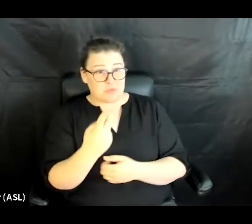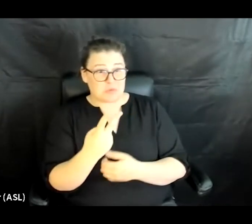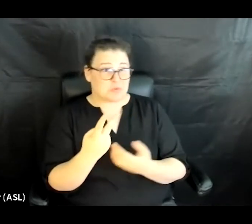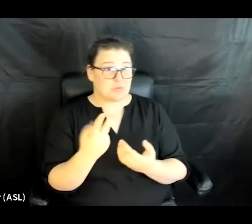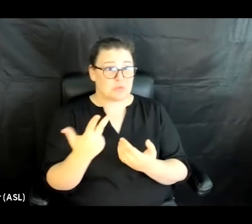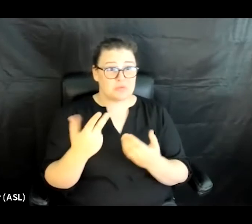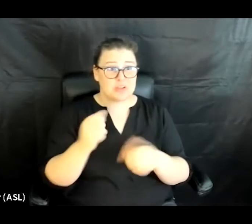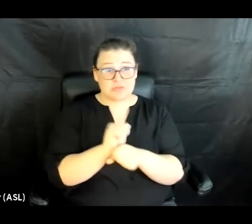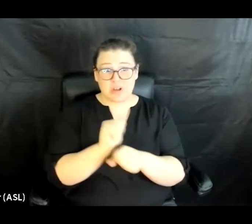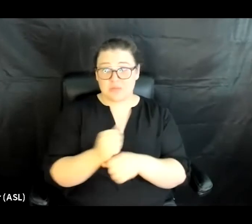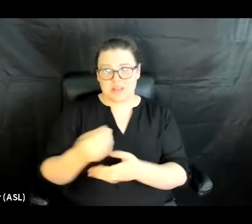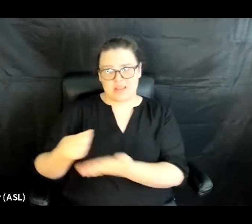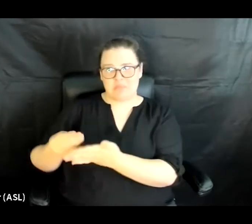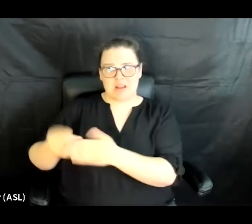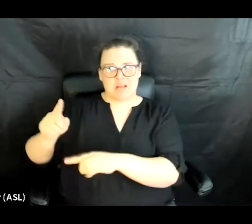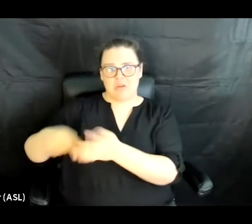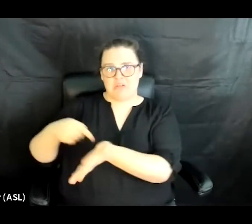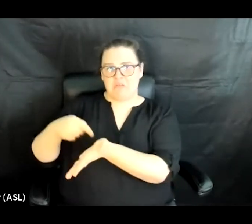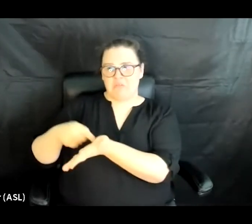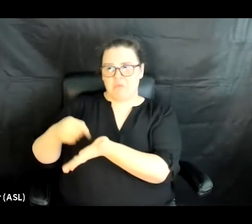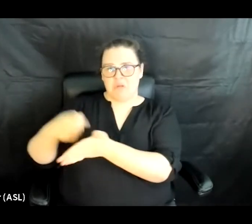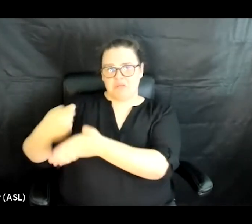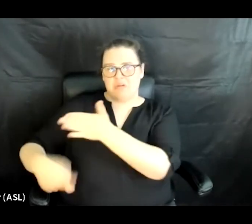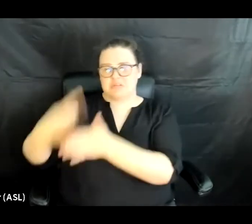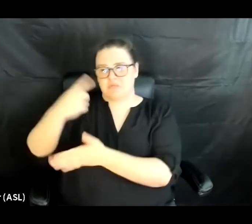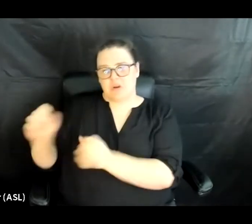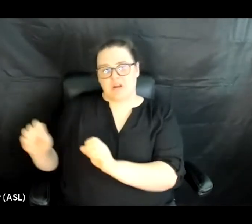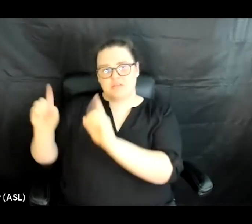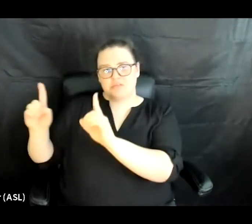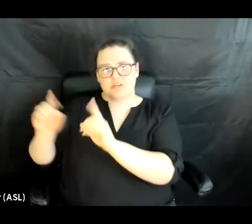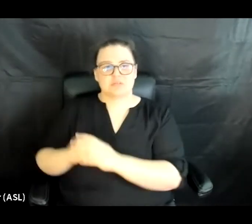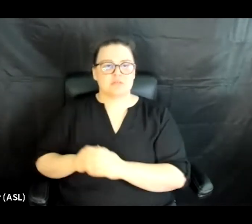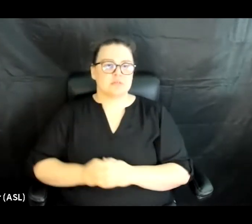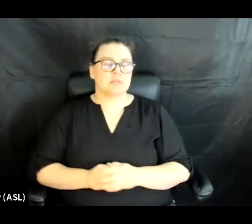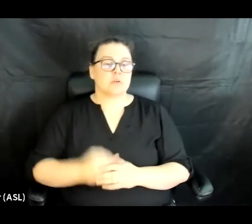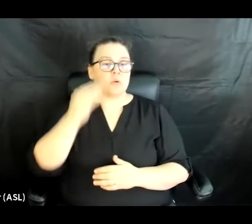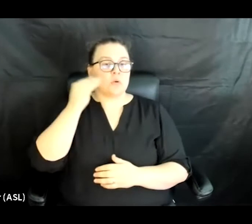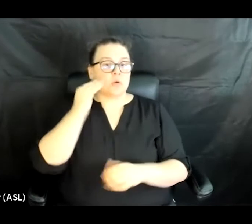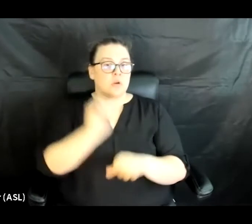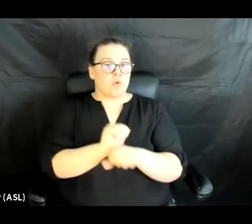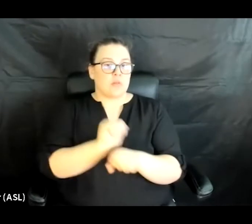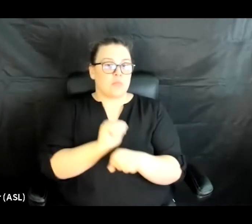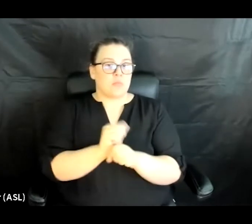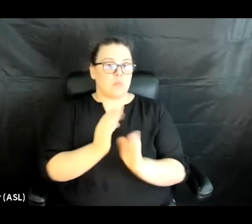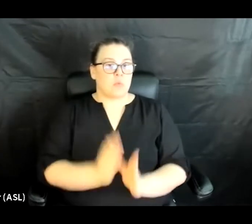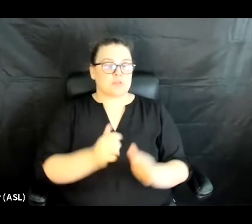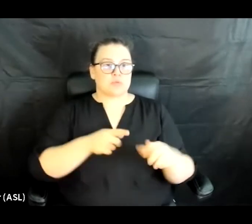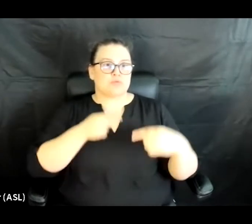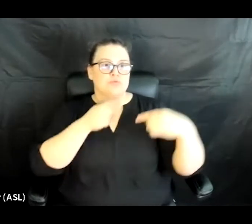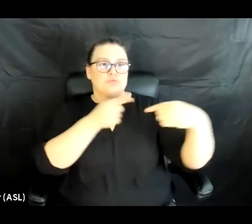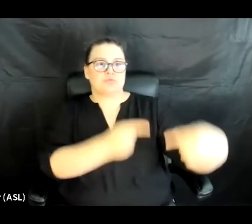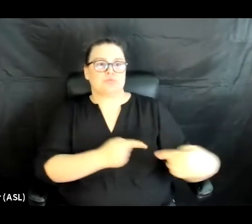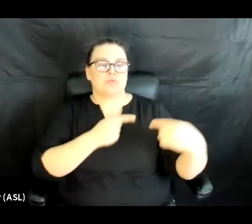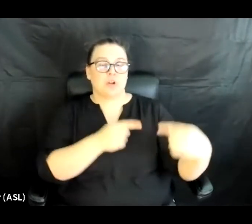couldn't afford the cost of education. And we know that the employees are struggling. Out of those focus groups,